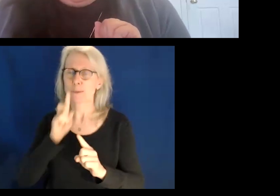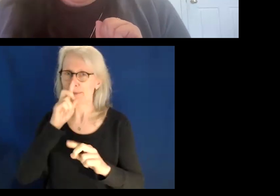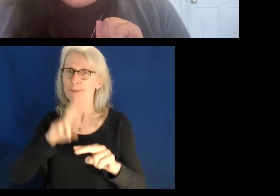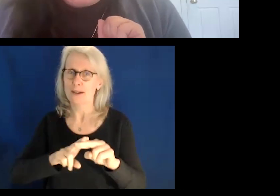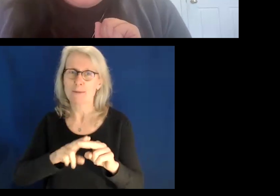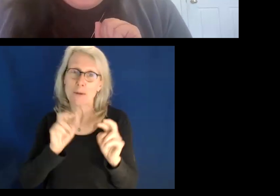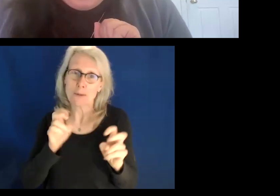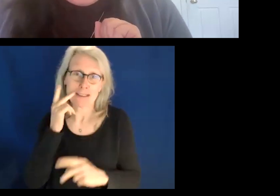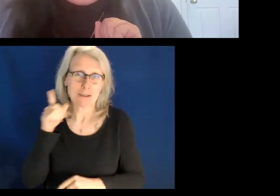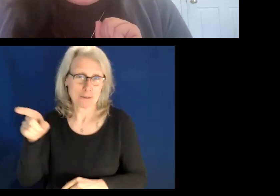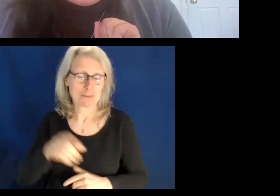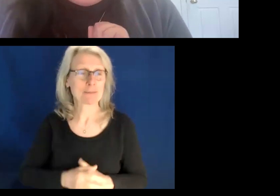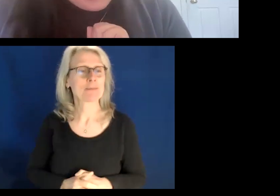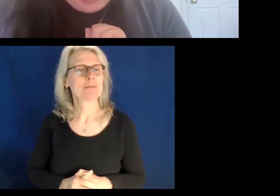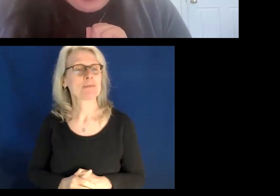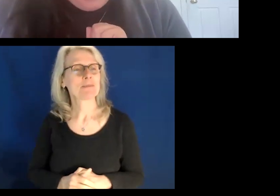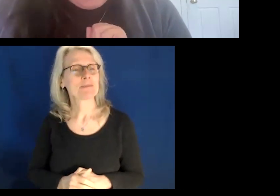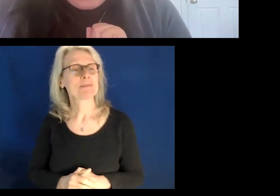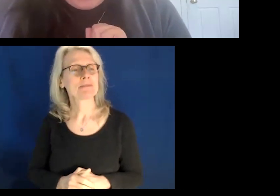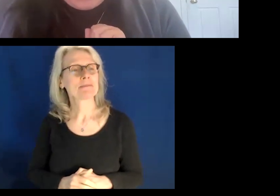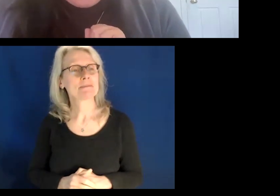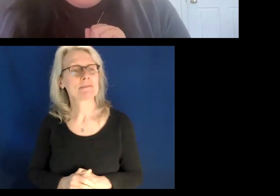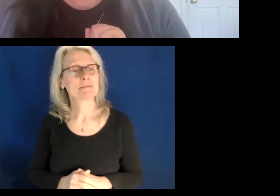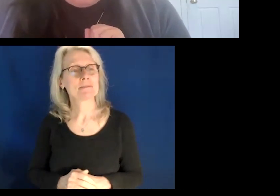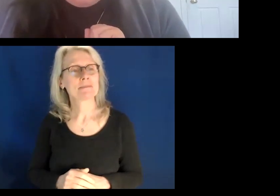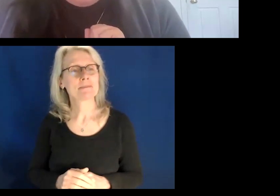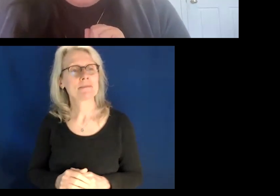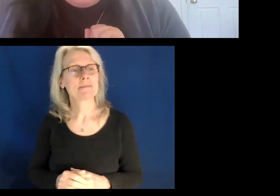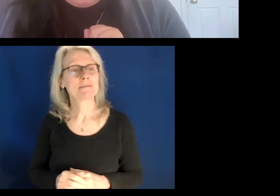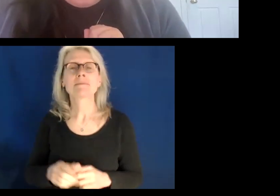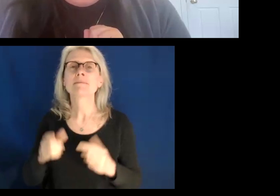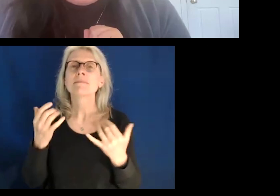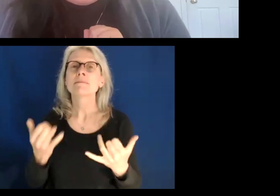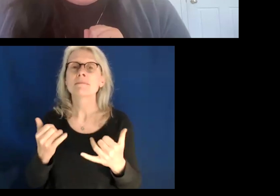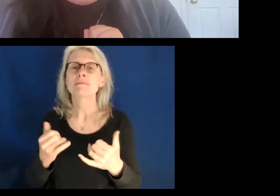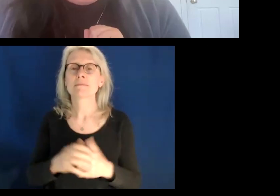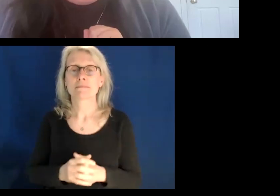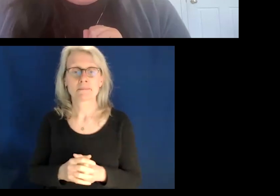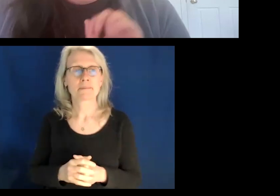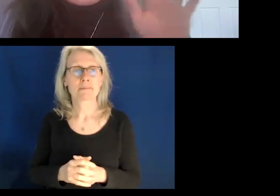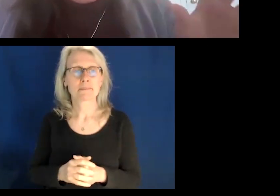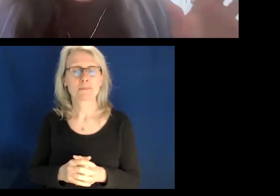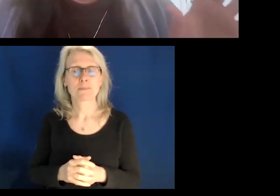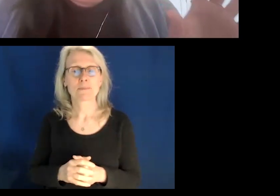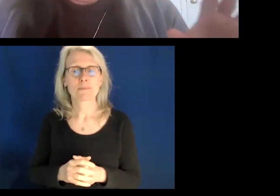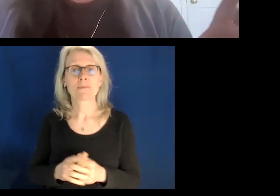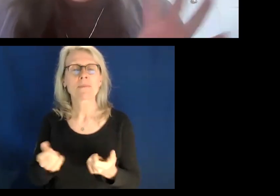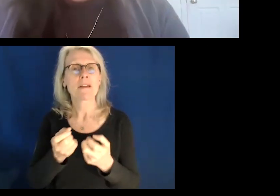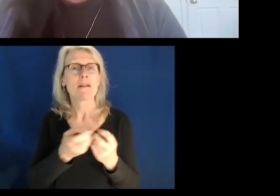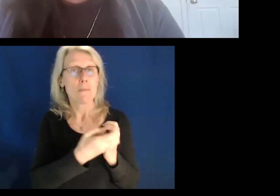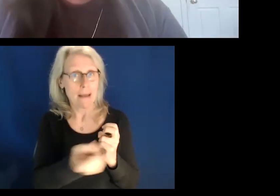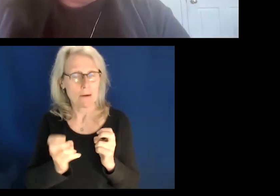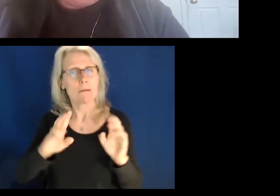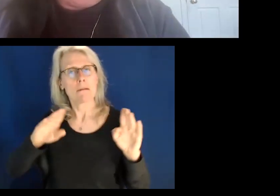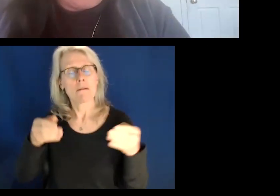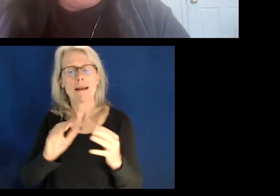there. So today, our panel is Cultivating Joy and